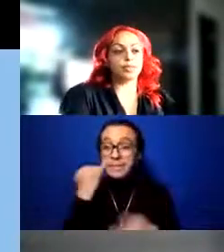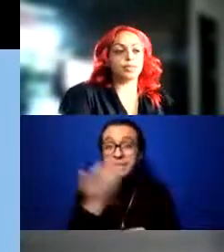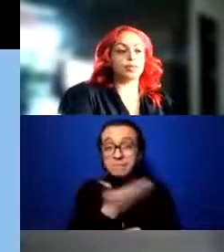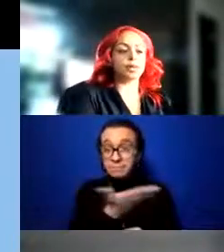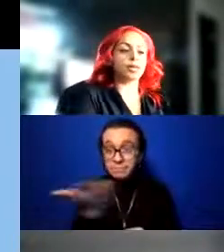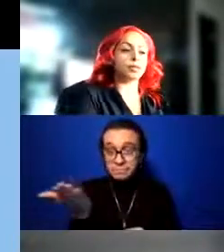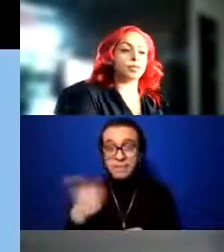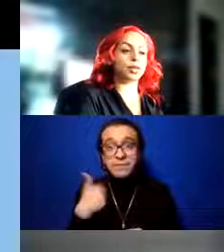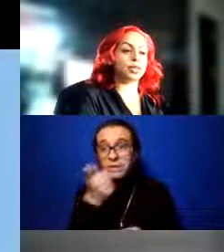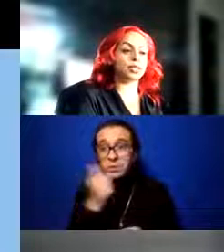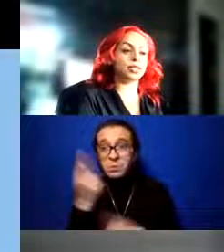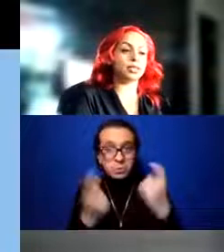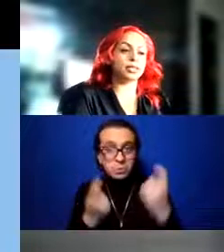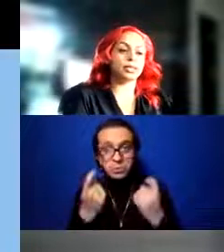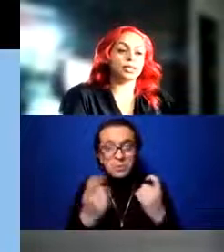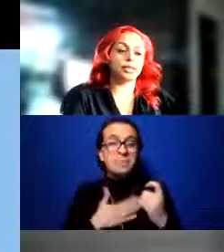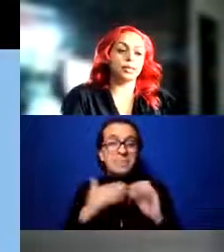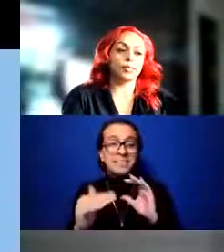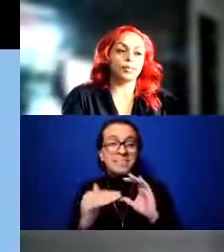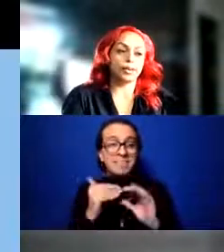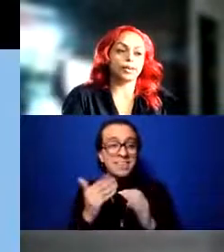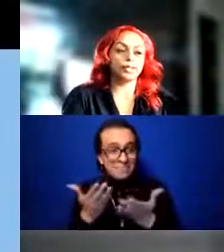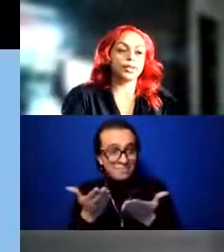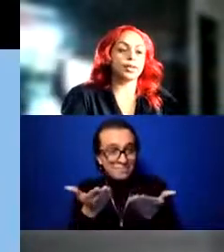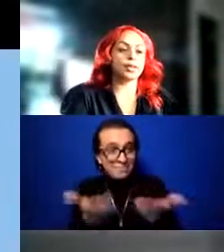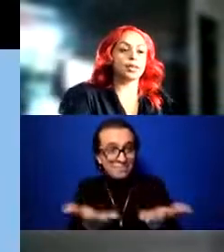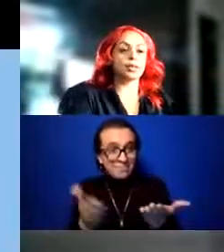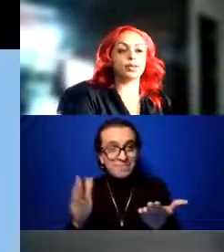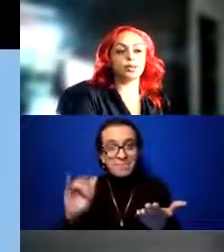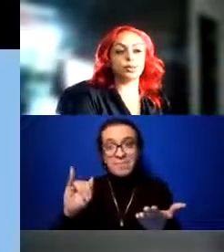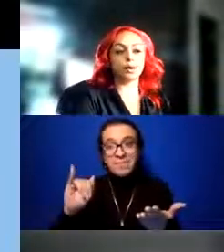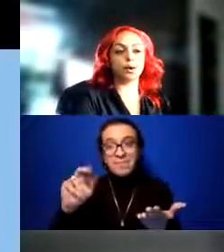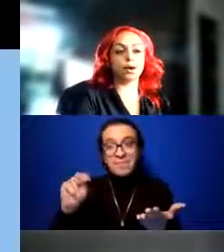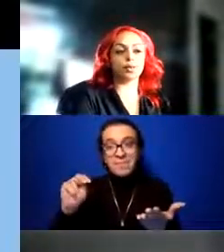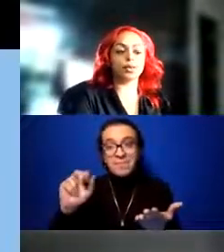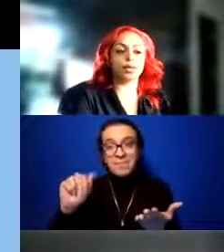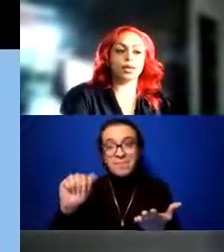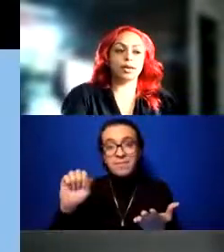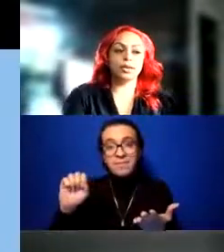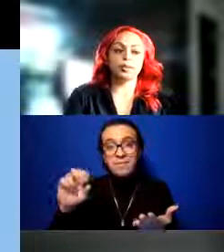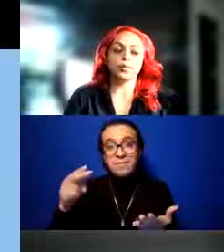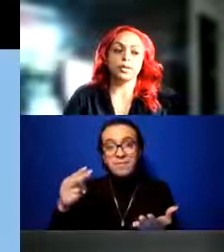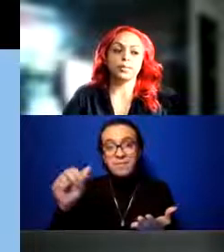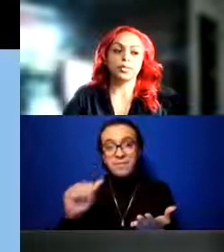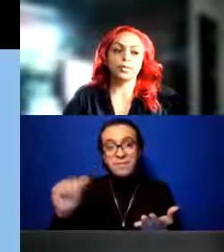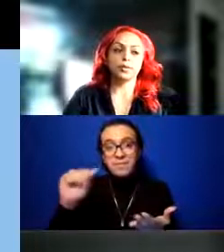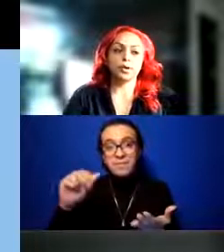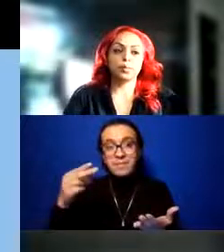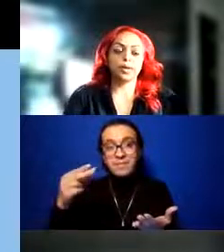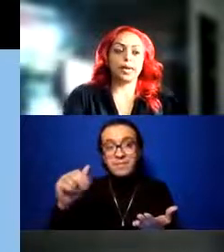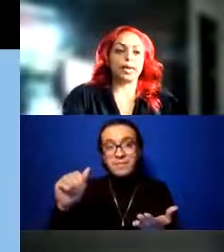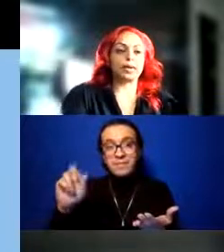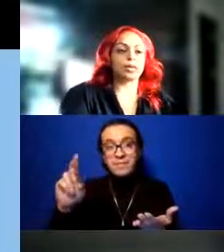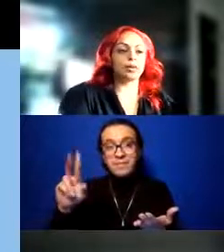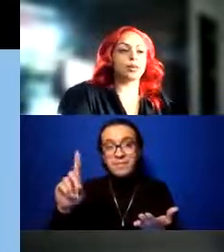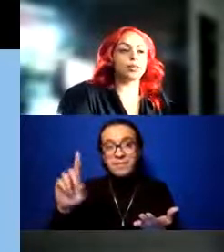said, questions, my email address is provided on the screen. It is also on the direct deposit